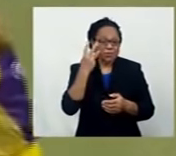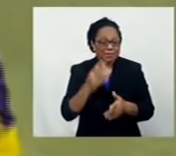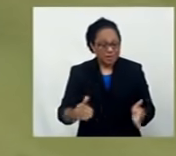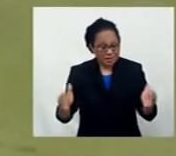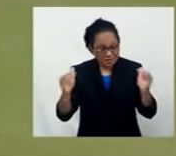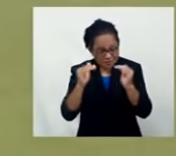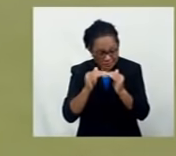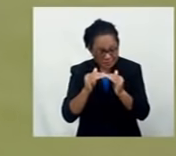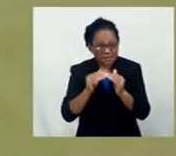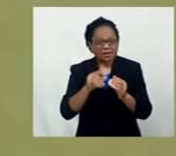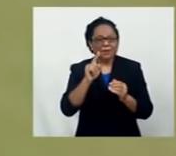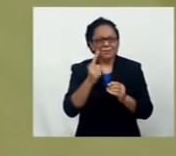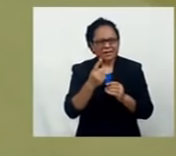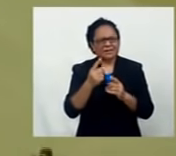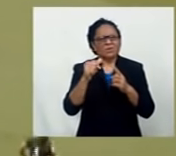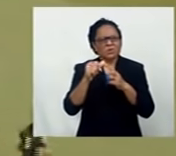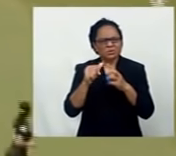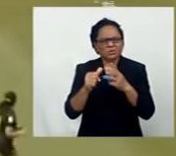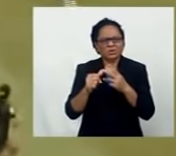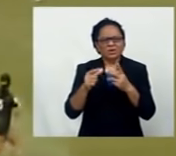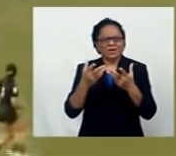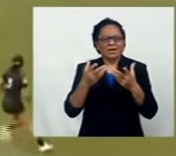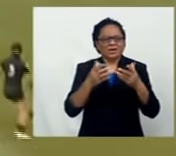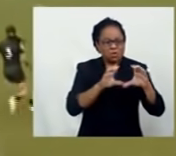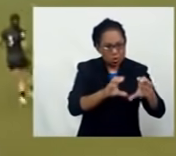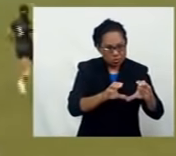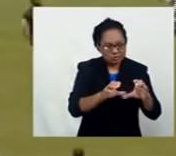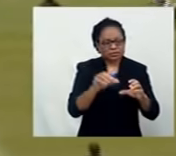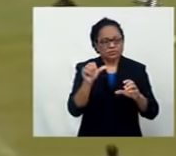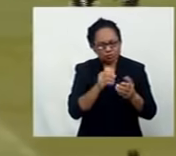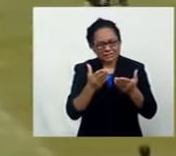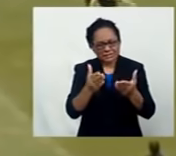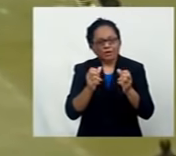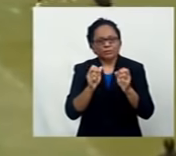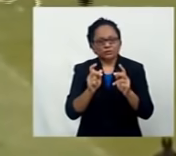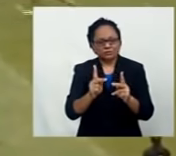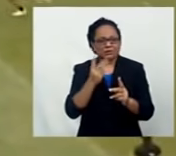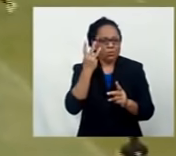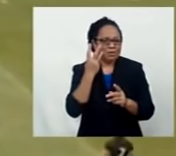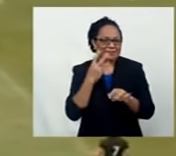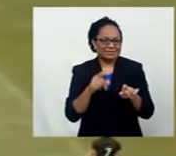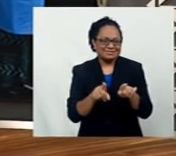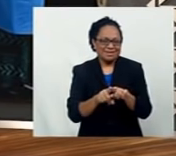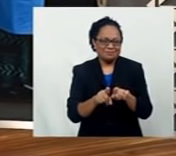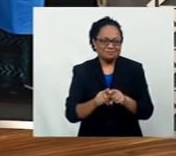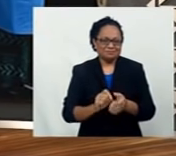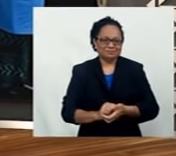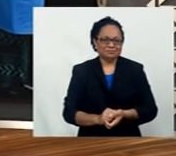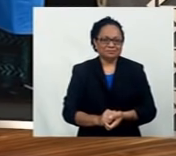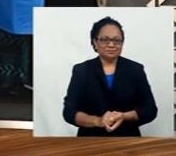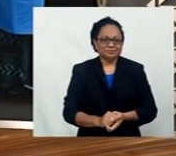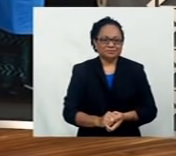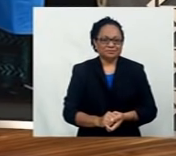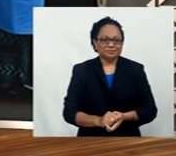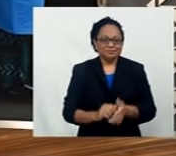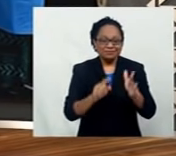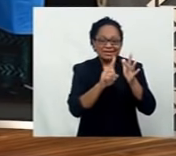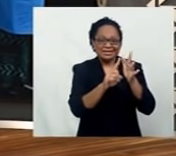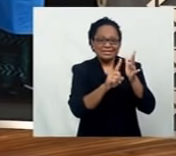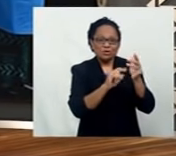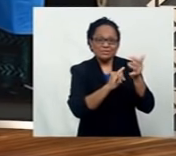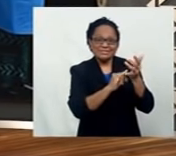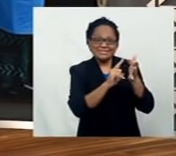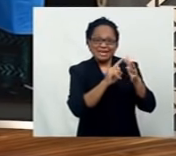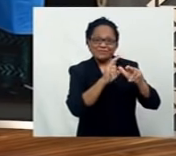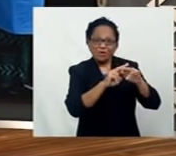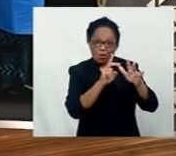should be reflected in the administrative side of sports as well. Tali Materukula, FBC Sports. Yosefo Rakesa will be